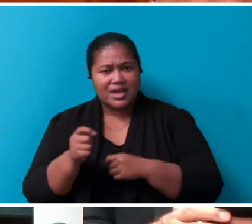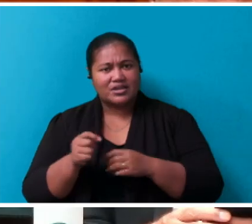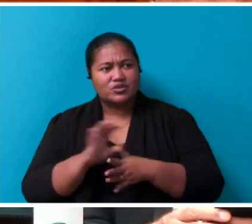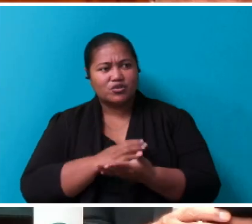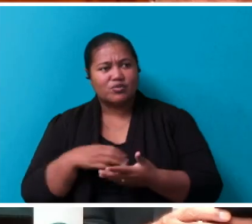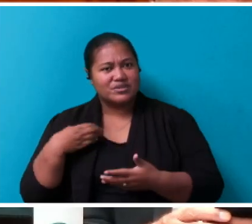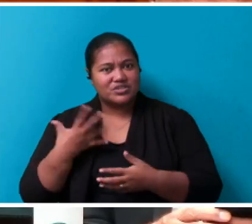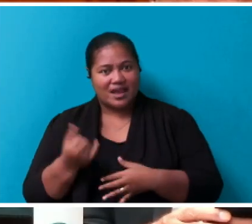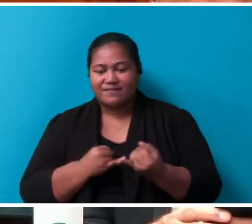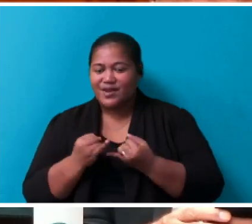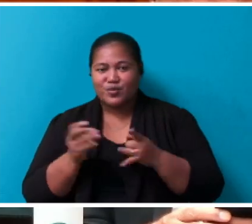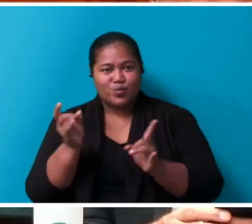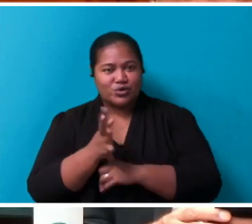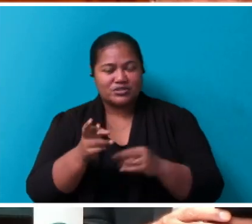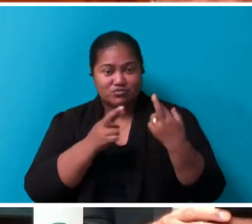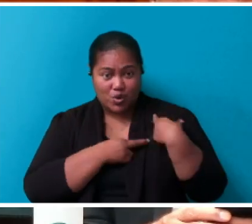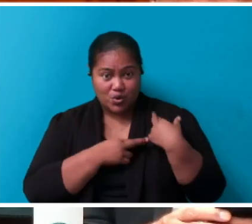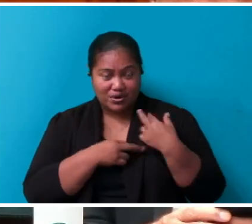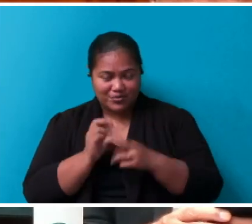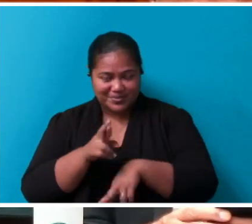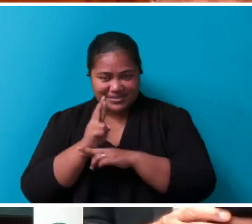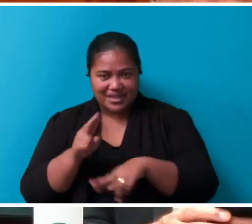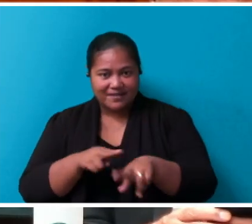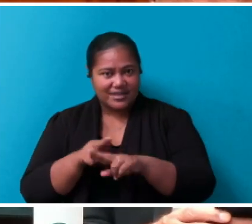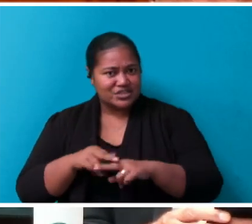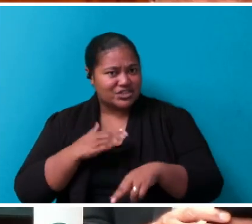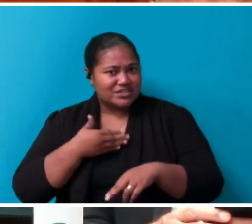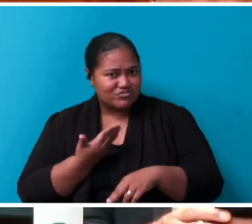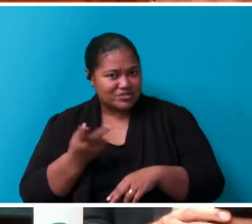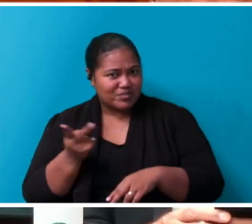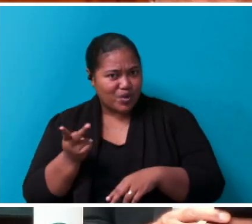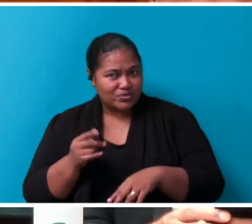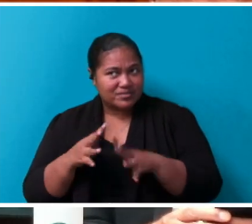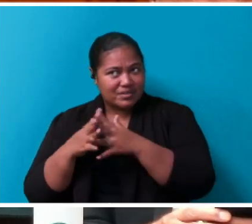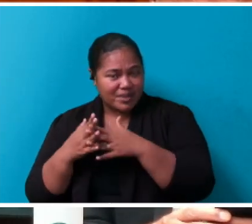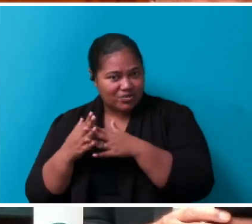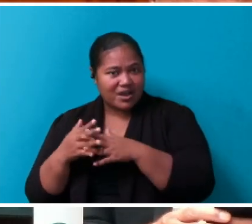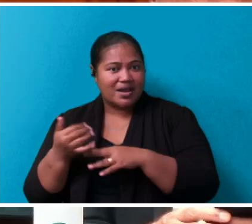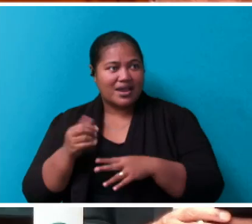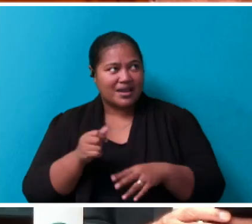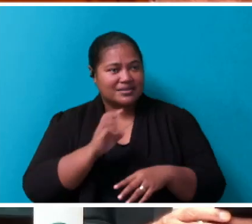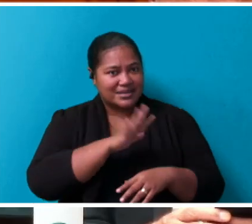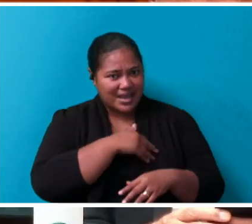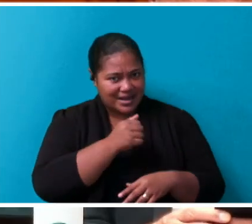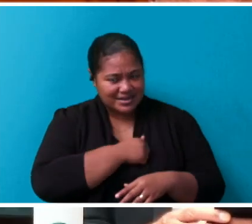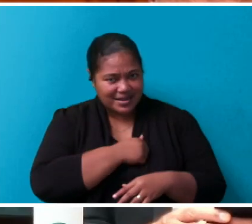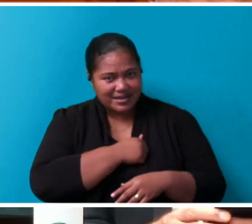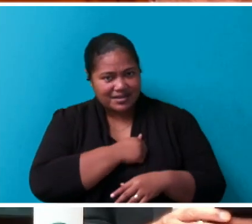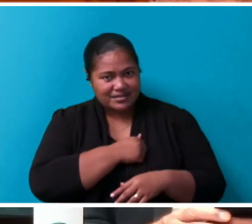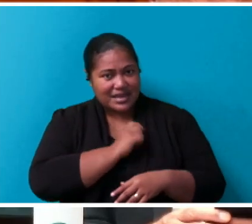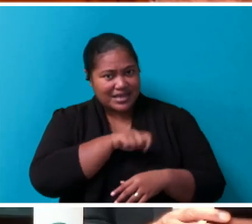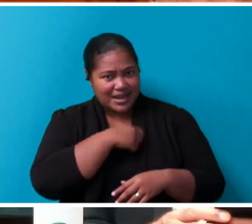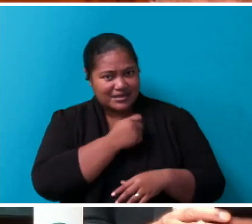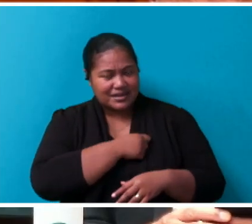a critical role in representing Fiji's interests in both the United States and Canada. Its work centers on